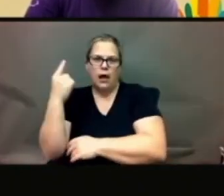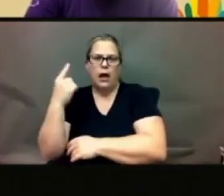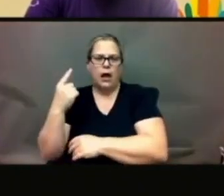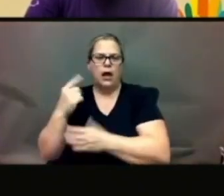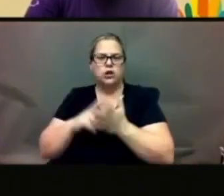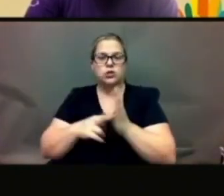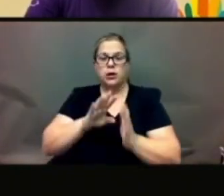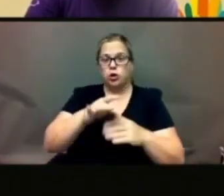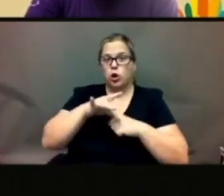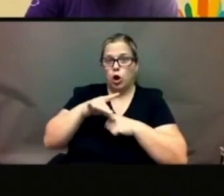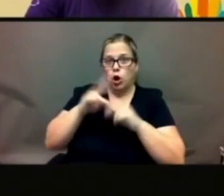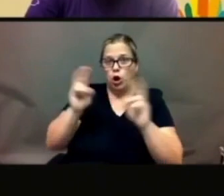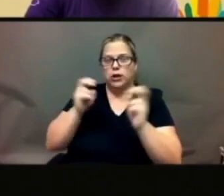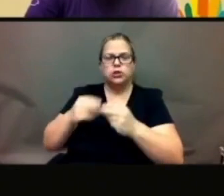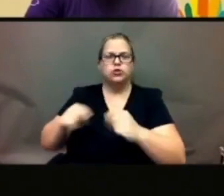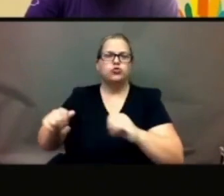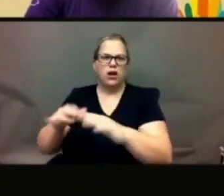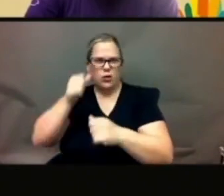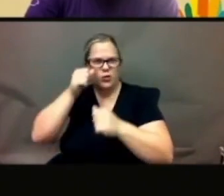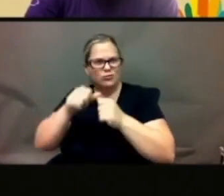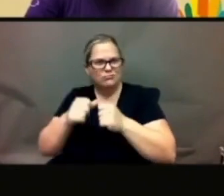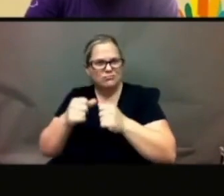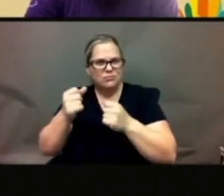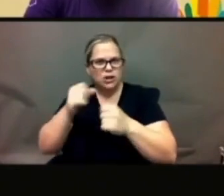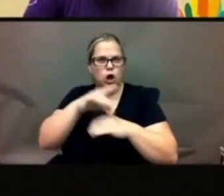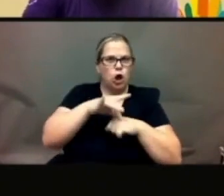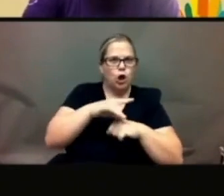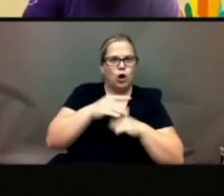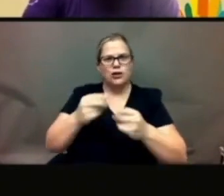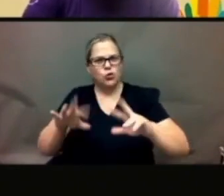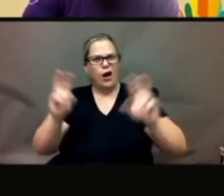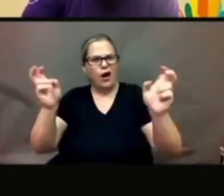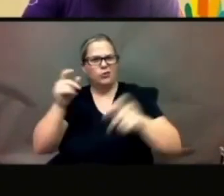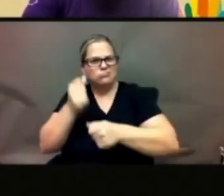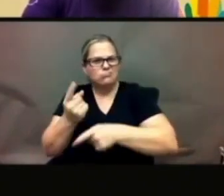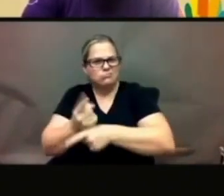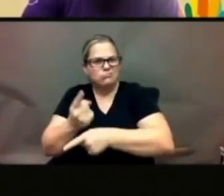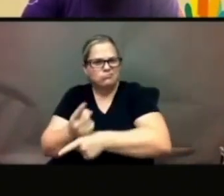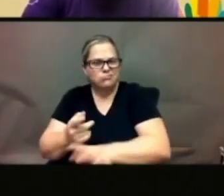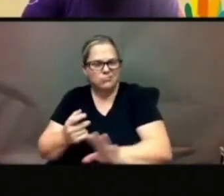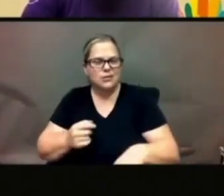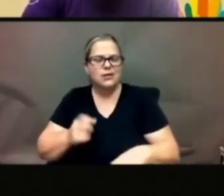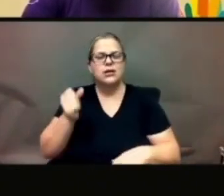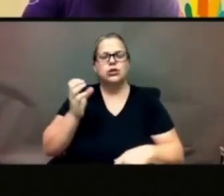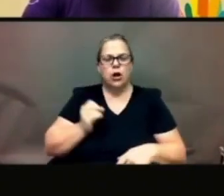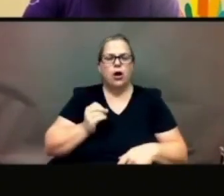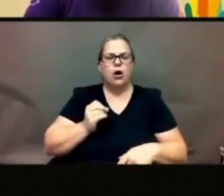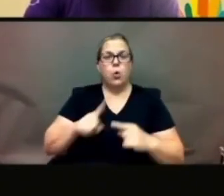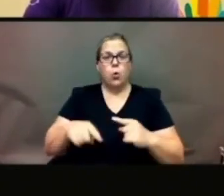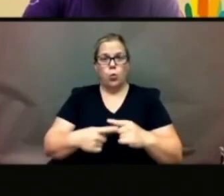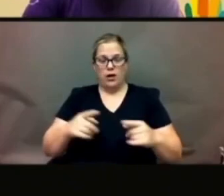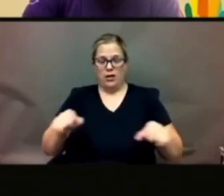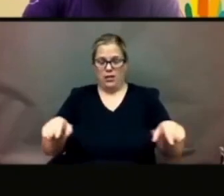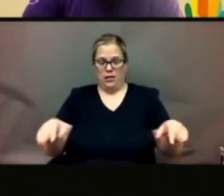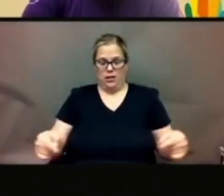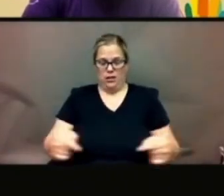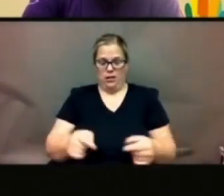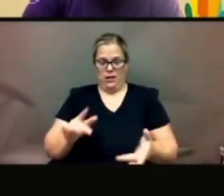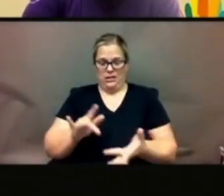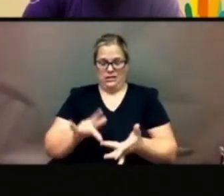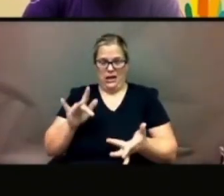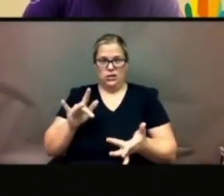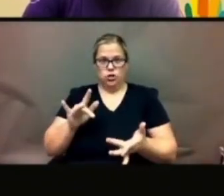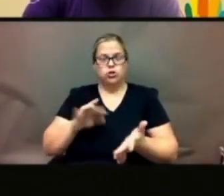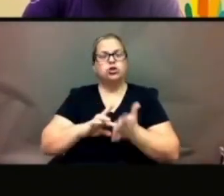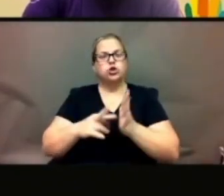ground. So get it? Earth, ground. So to connect them, when they touch each other, you can see now the loop